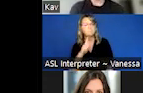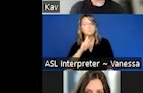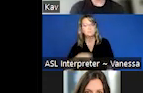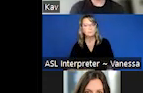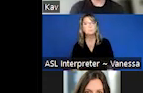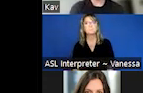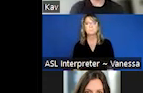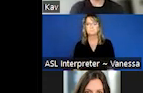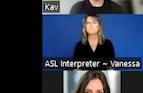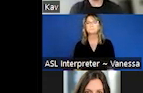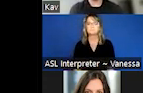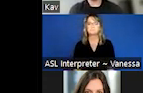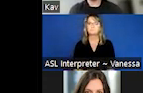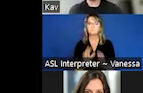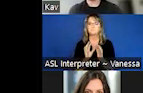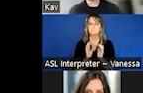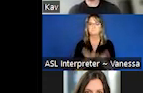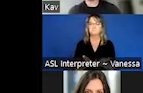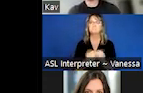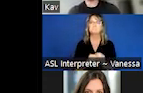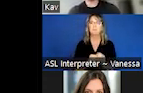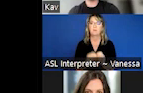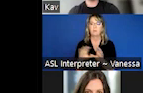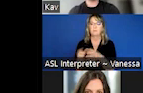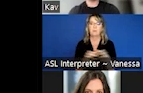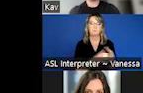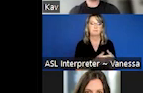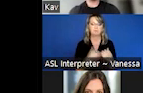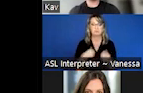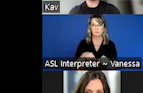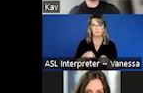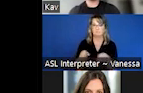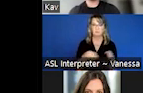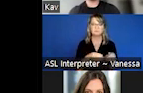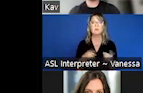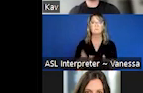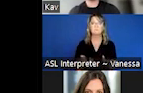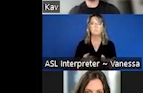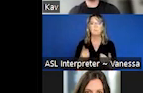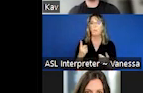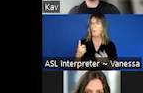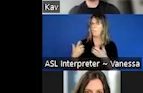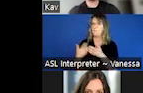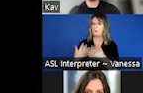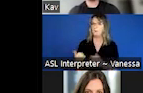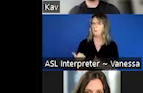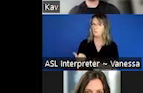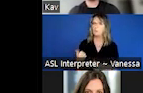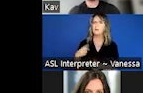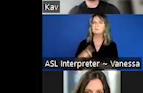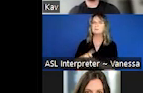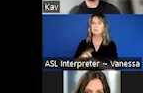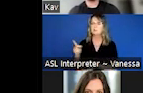how we started with the populations we're looking at is one of my co-founders and partners is Dr.